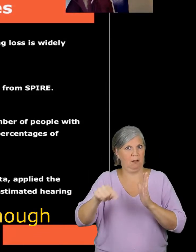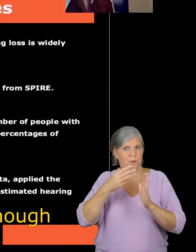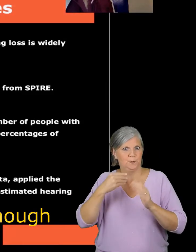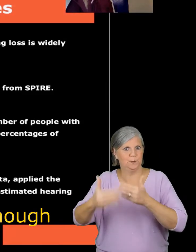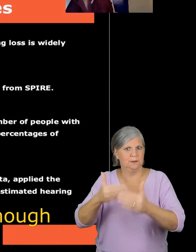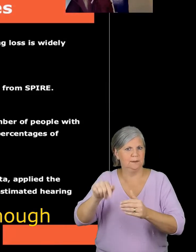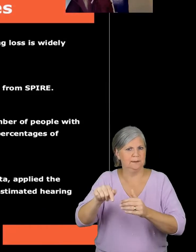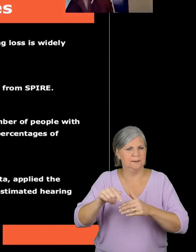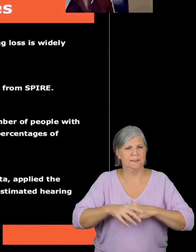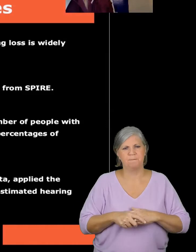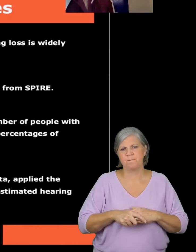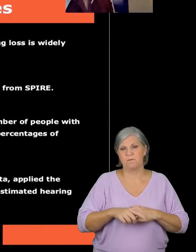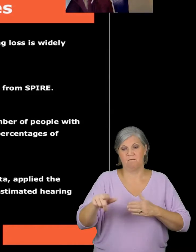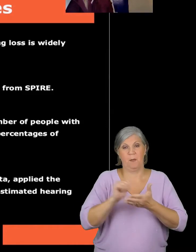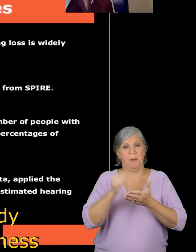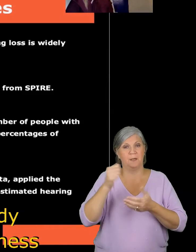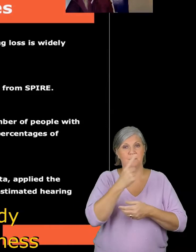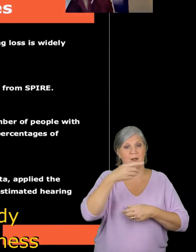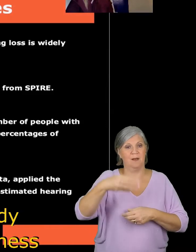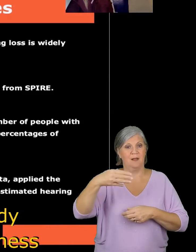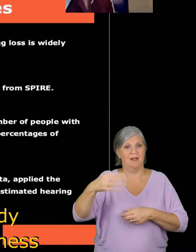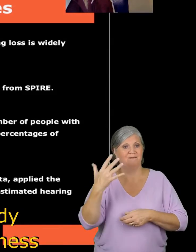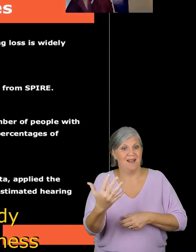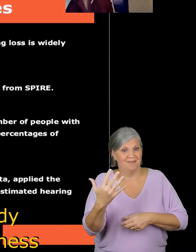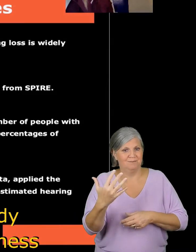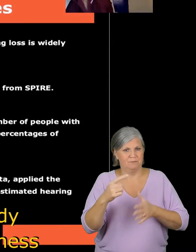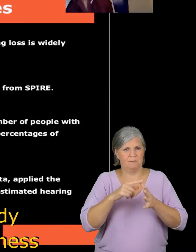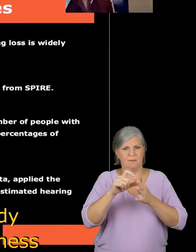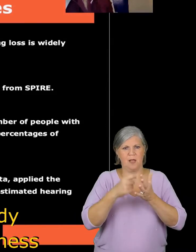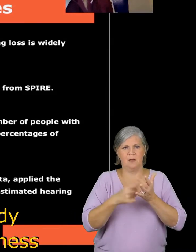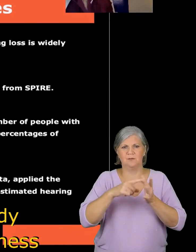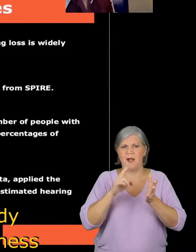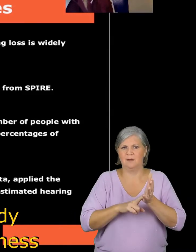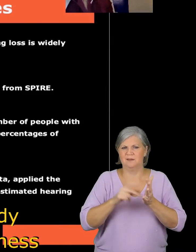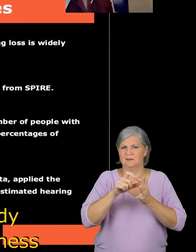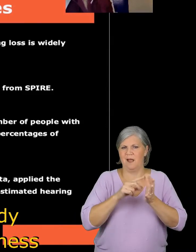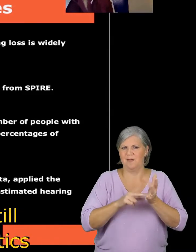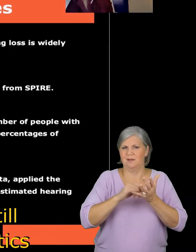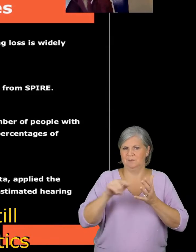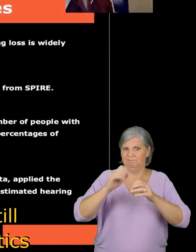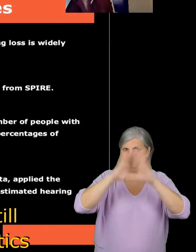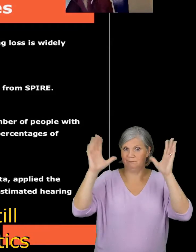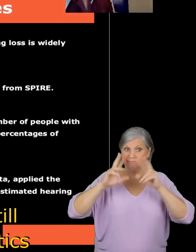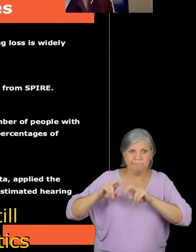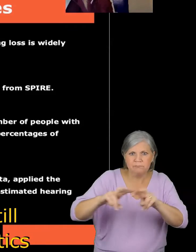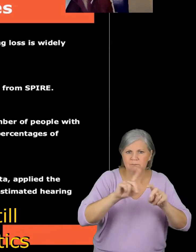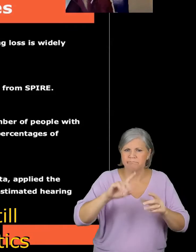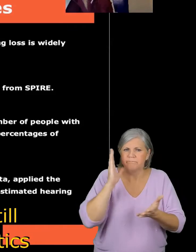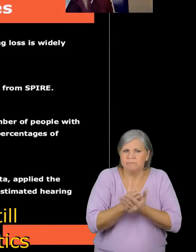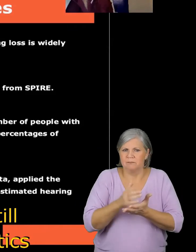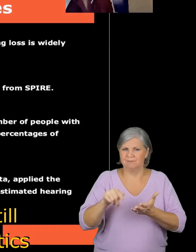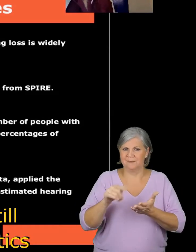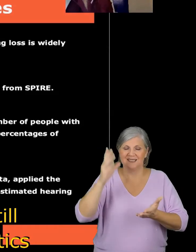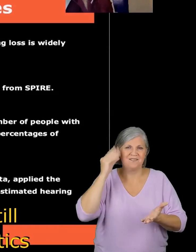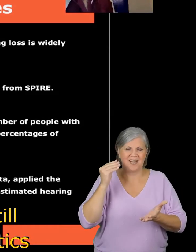Although published in 1995, Adrian Davis's comprehensive study on the prevalence of deafness in the UK population